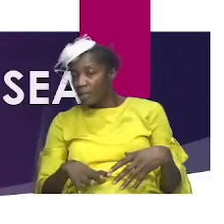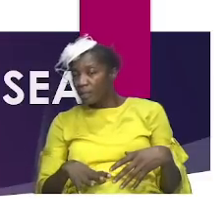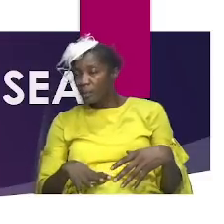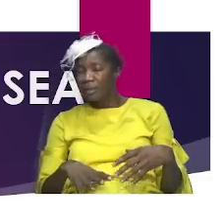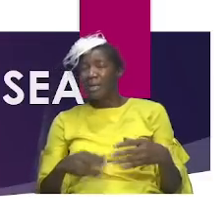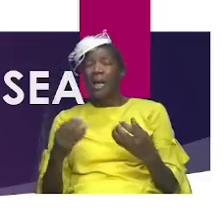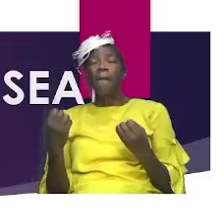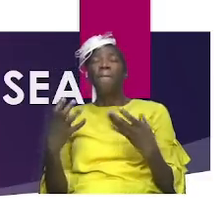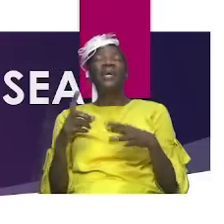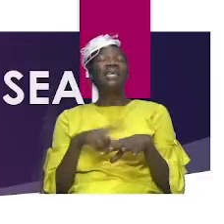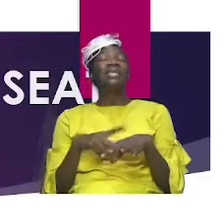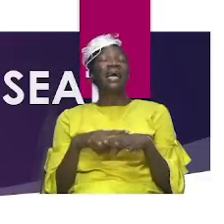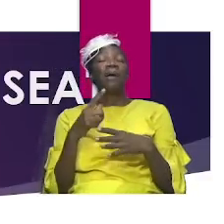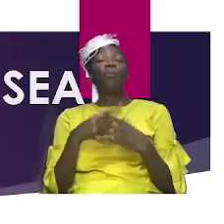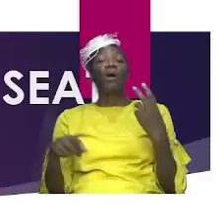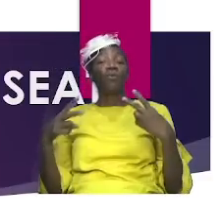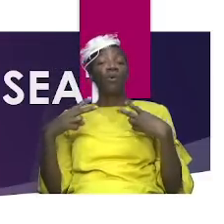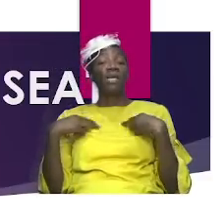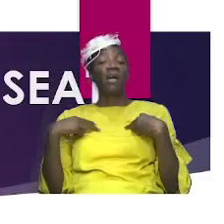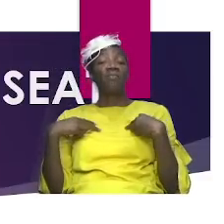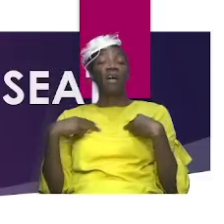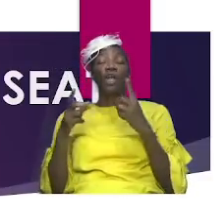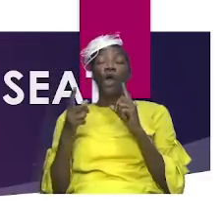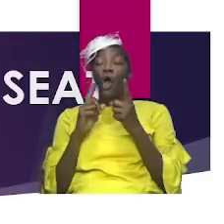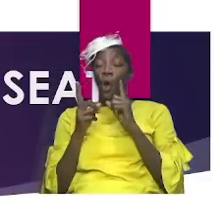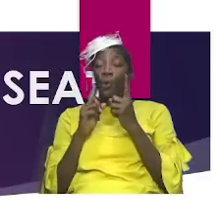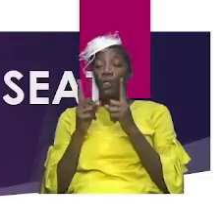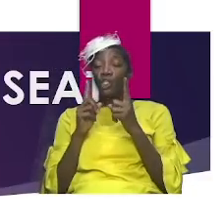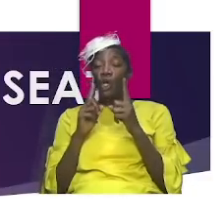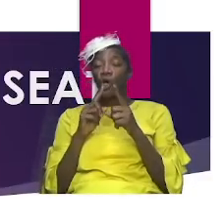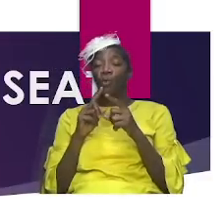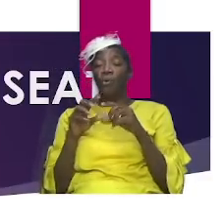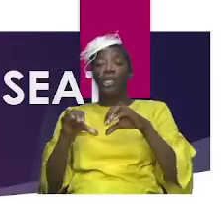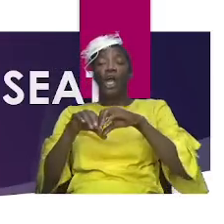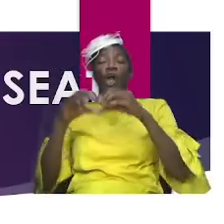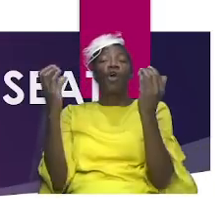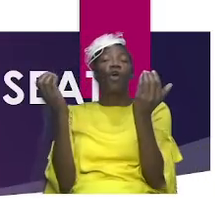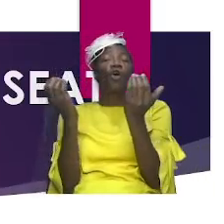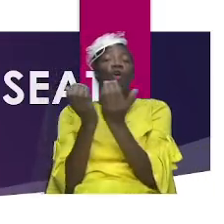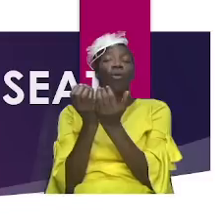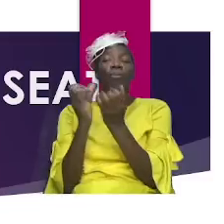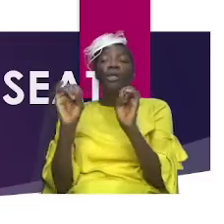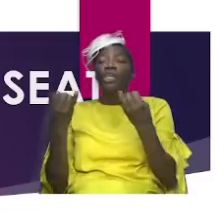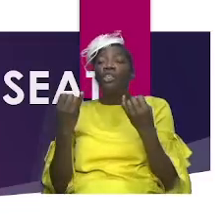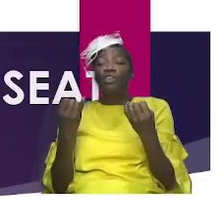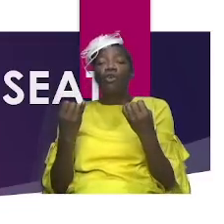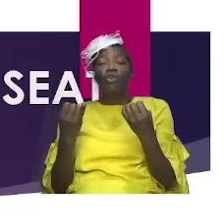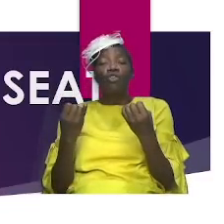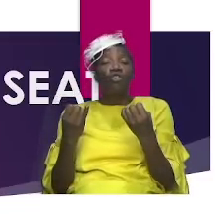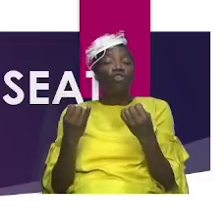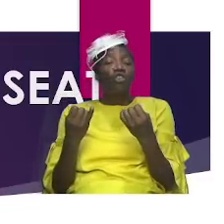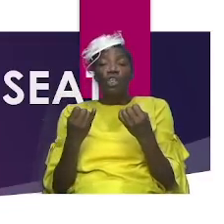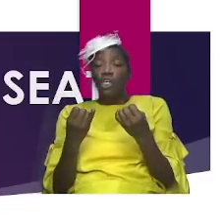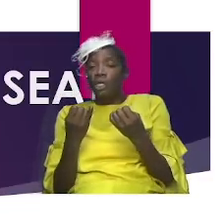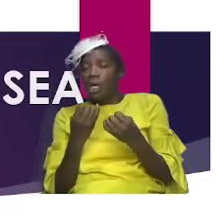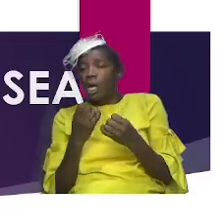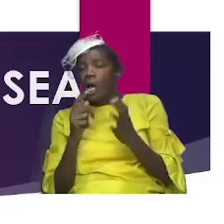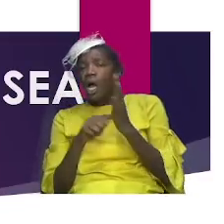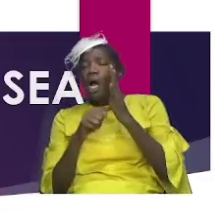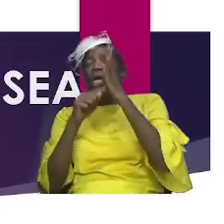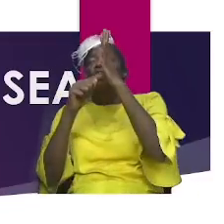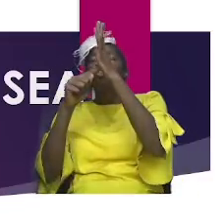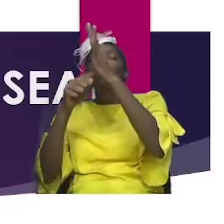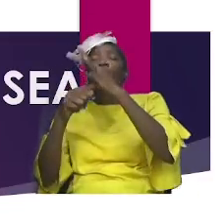how we speak when we are in a certain company is just a facade. It is just